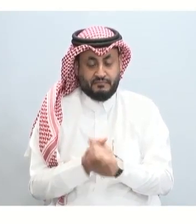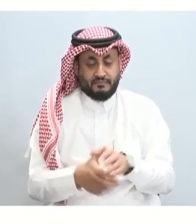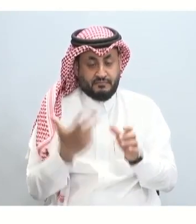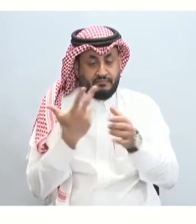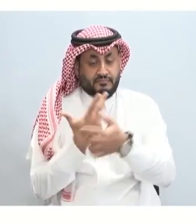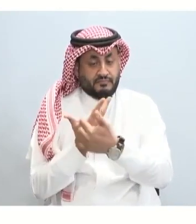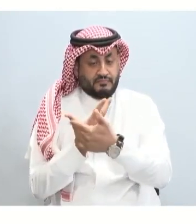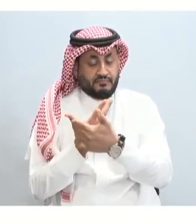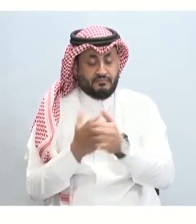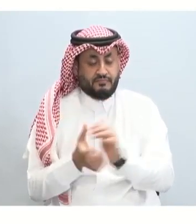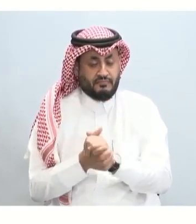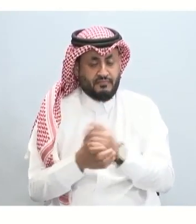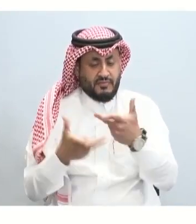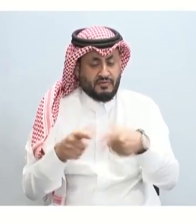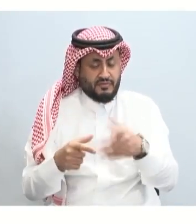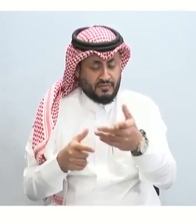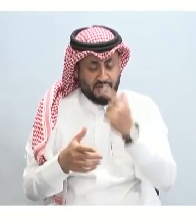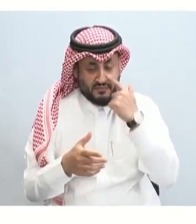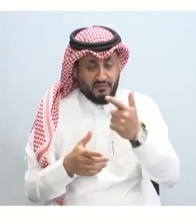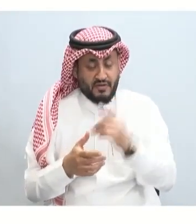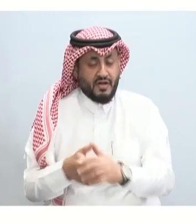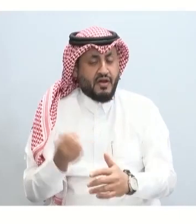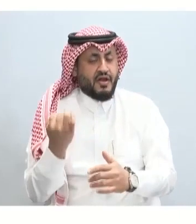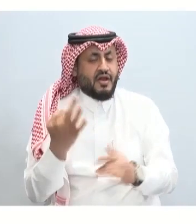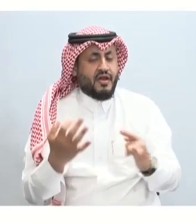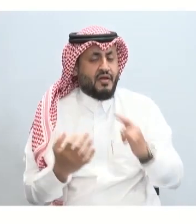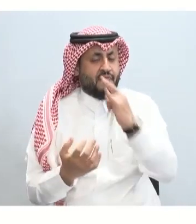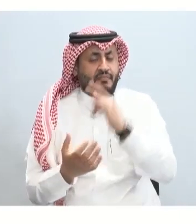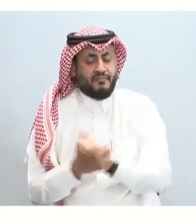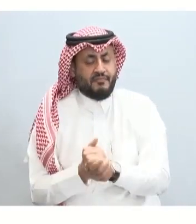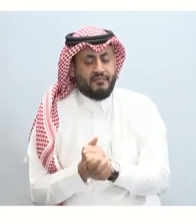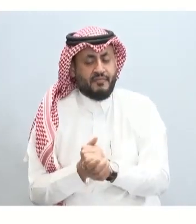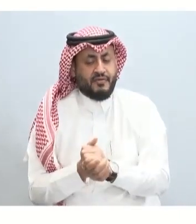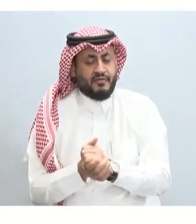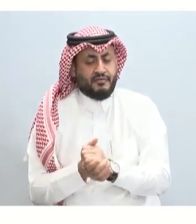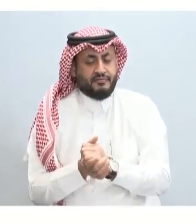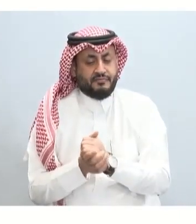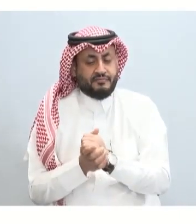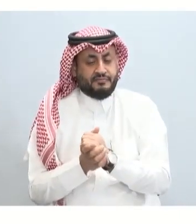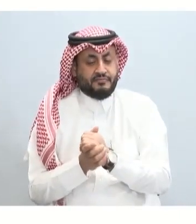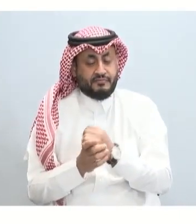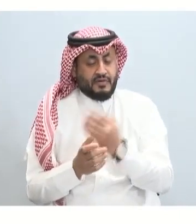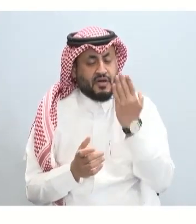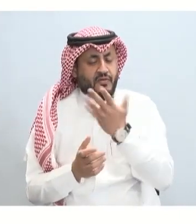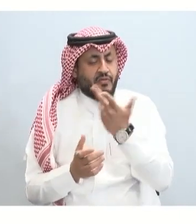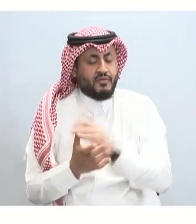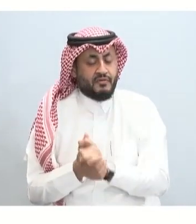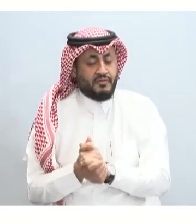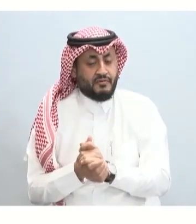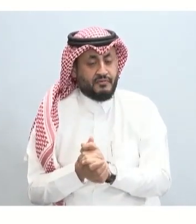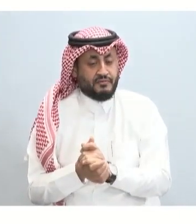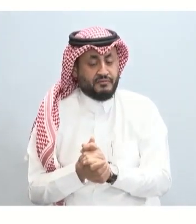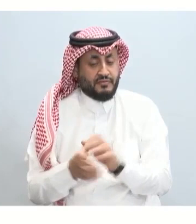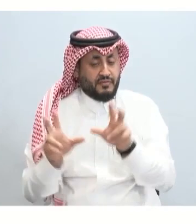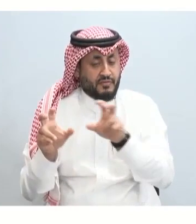at the end, you will see a flight number. And what can we see or read in a flight number? Usually